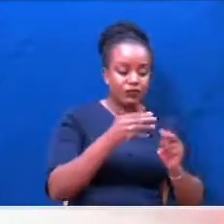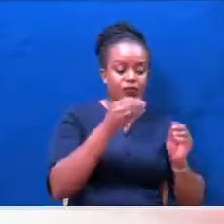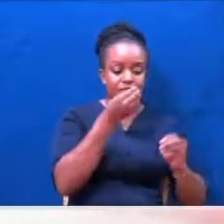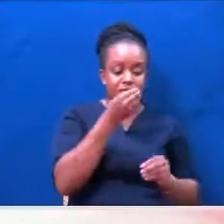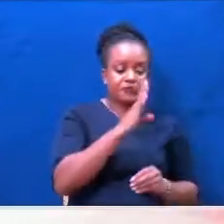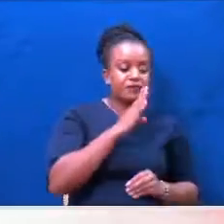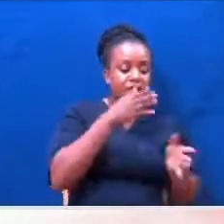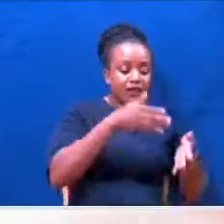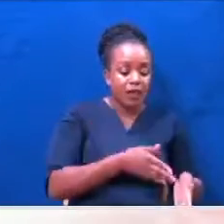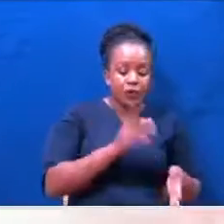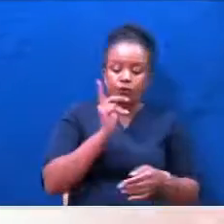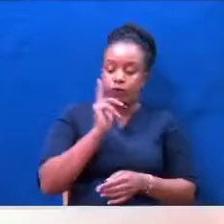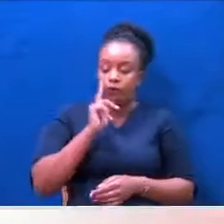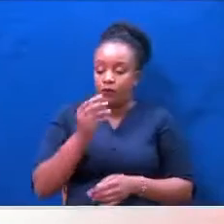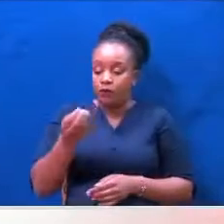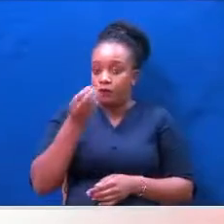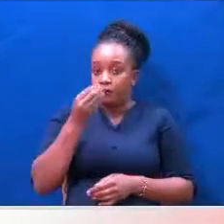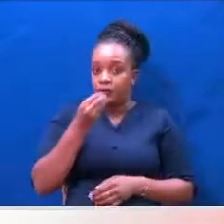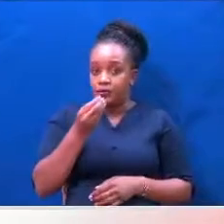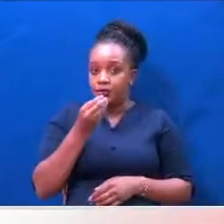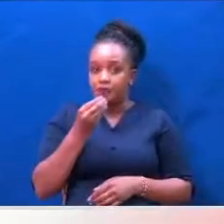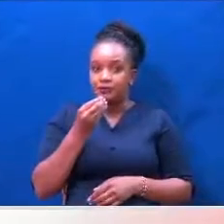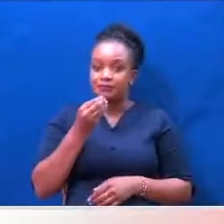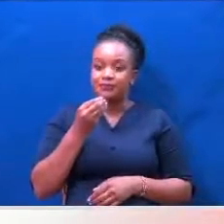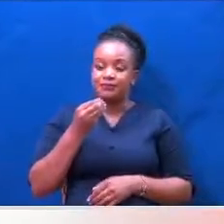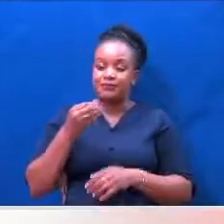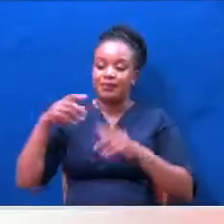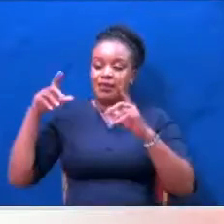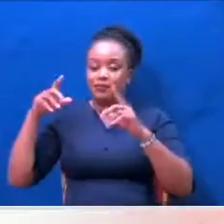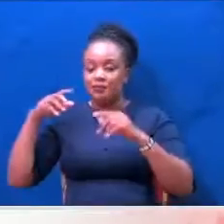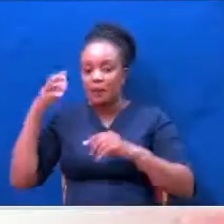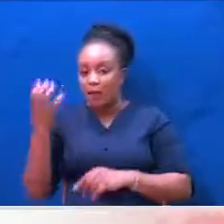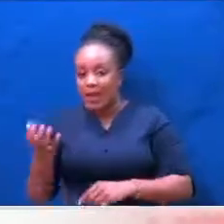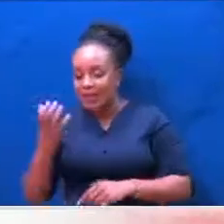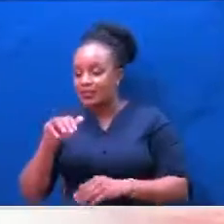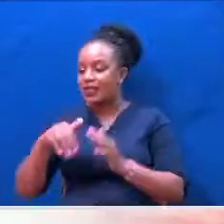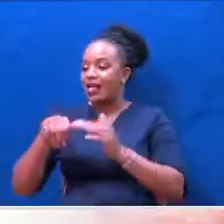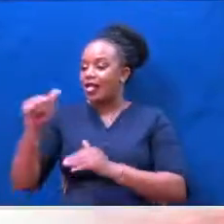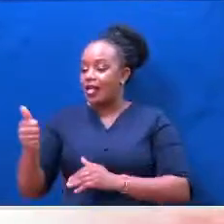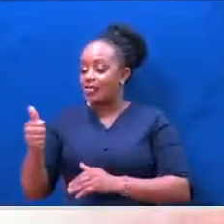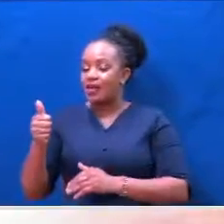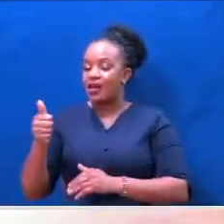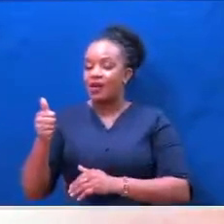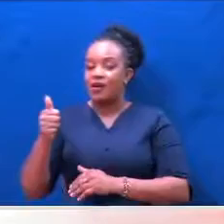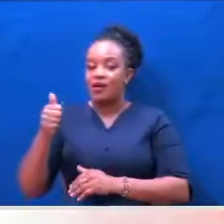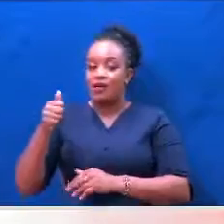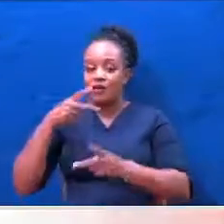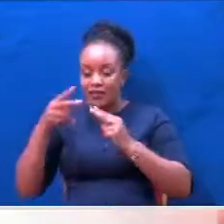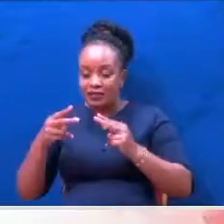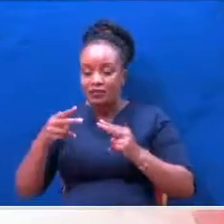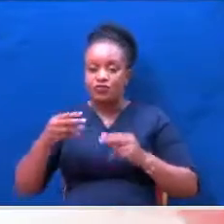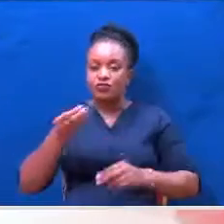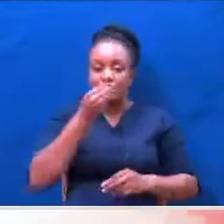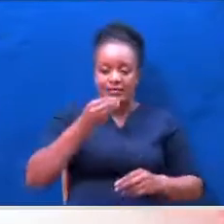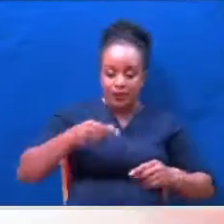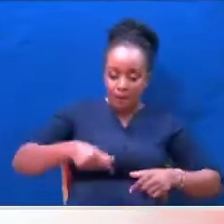breakfast, unaenda unakula snack madazi kwa the next hotel, harafu unakula bavu kaya Hilton, harafu